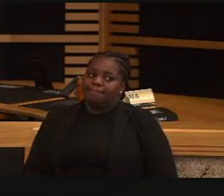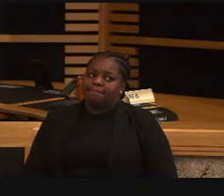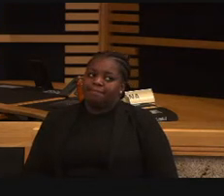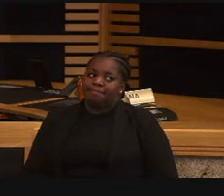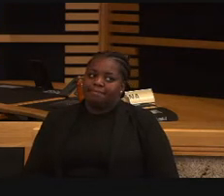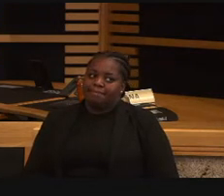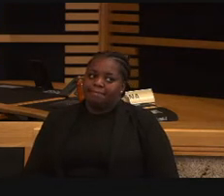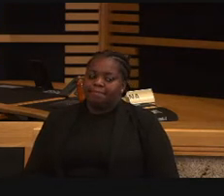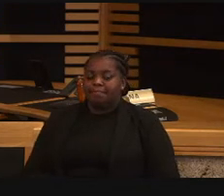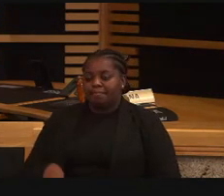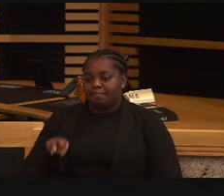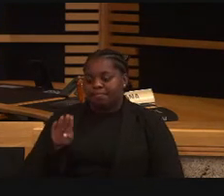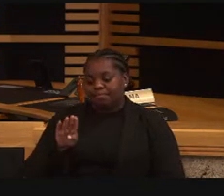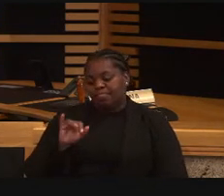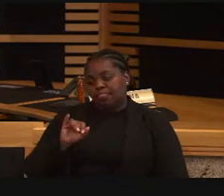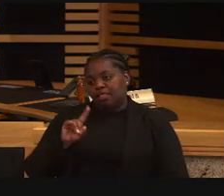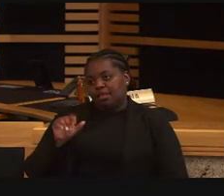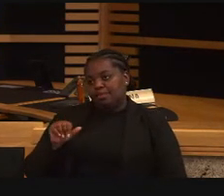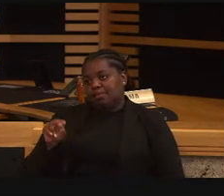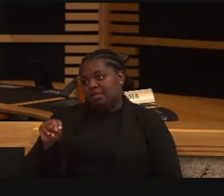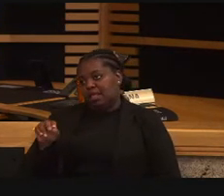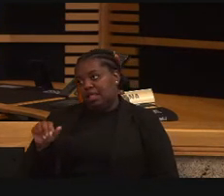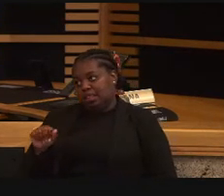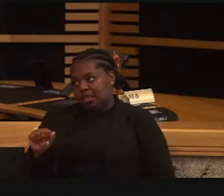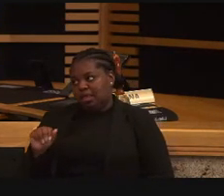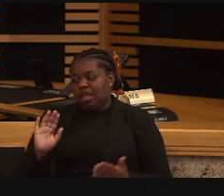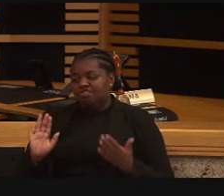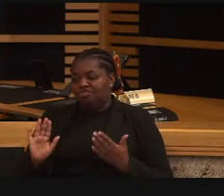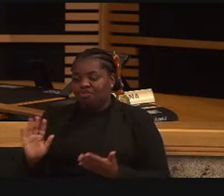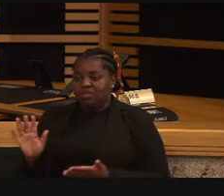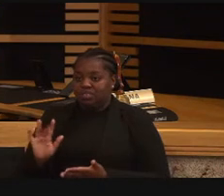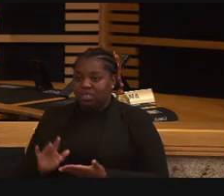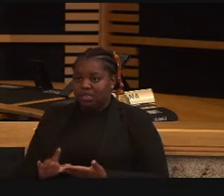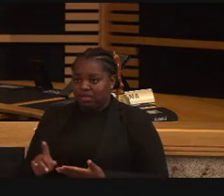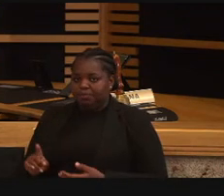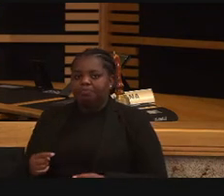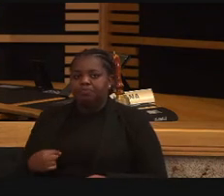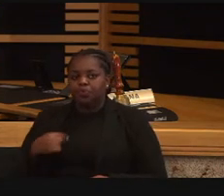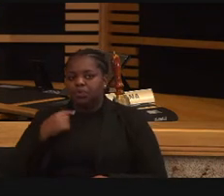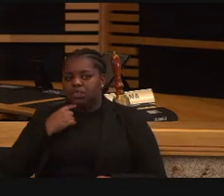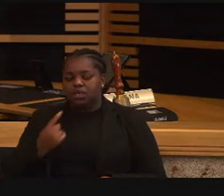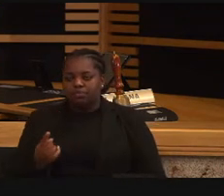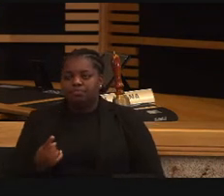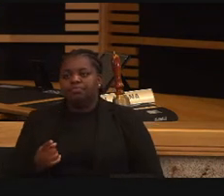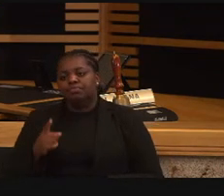On the Mbizana traffic station, we are saying